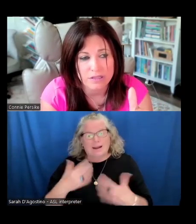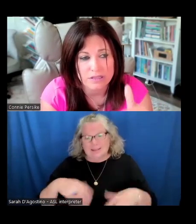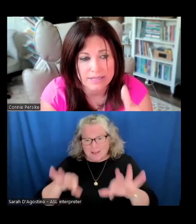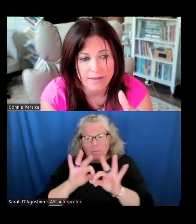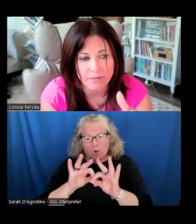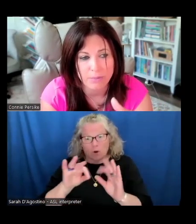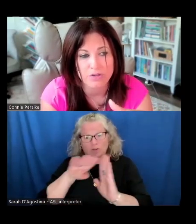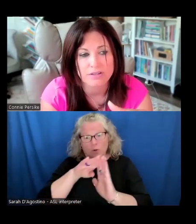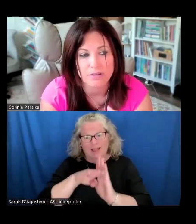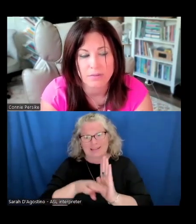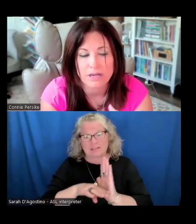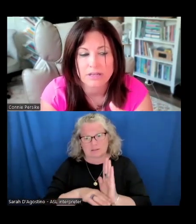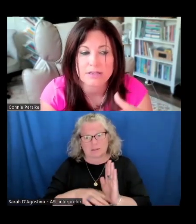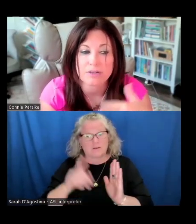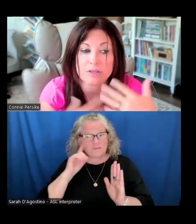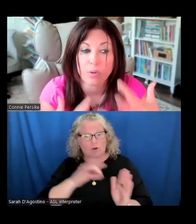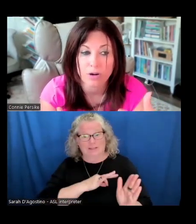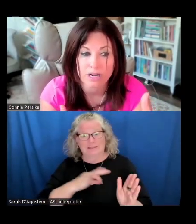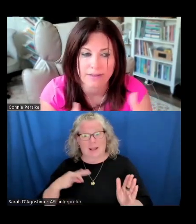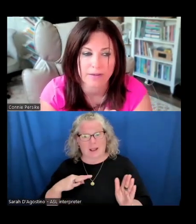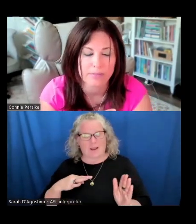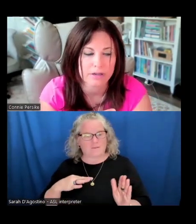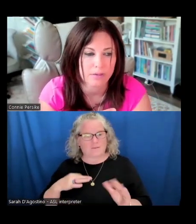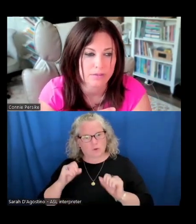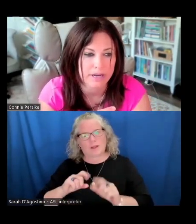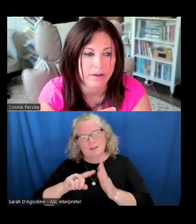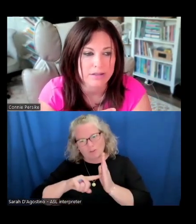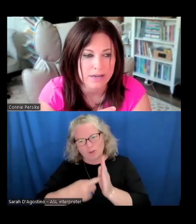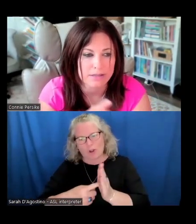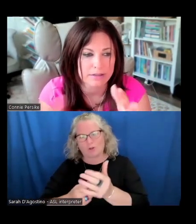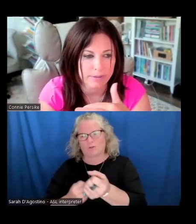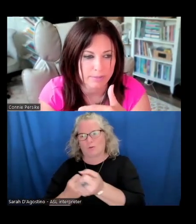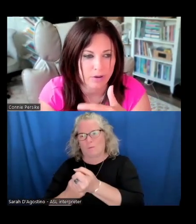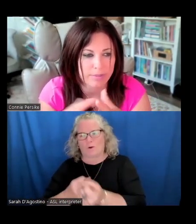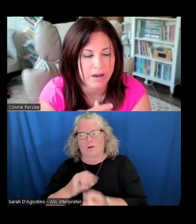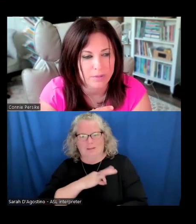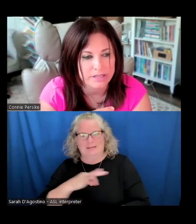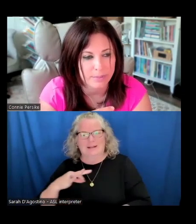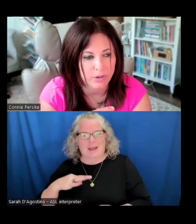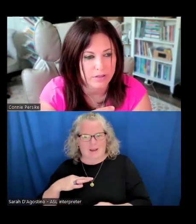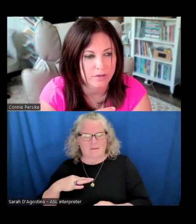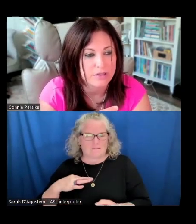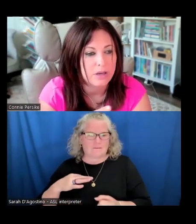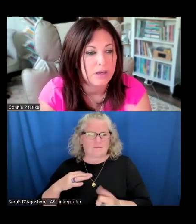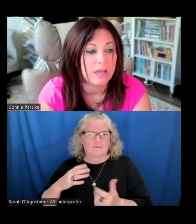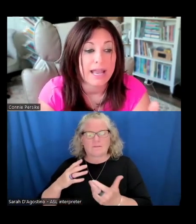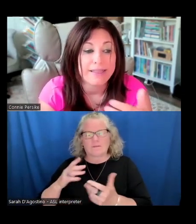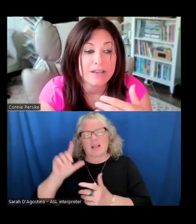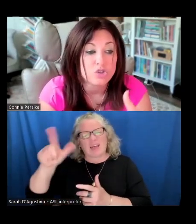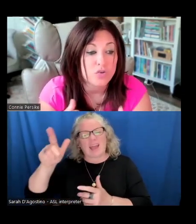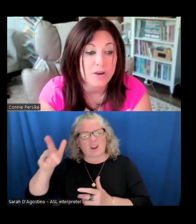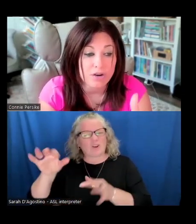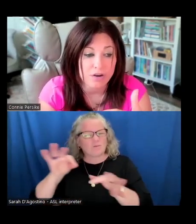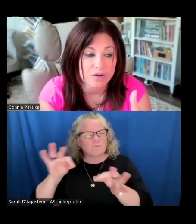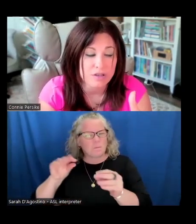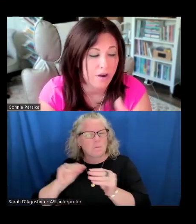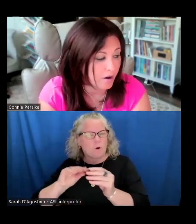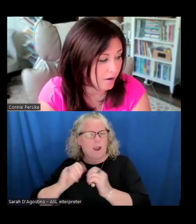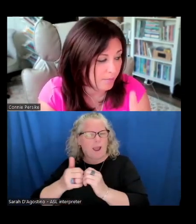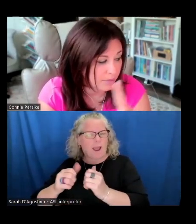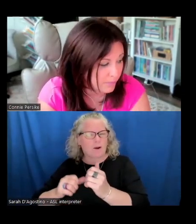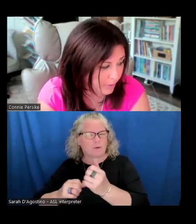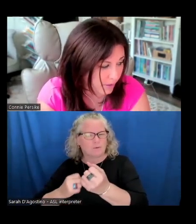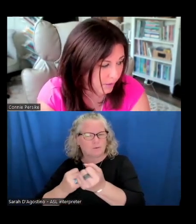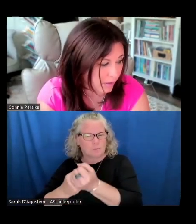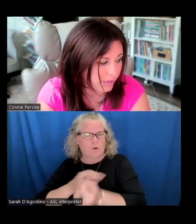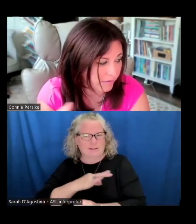those for the staff members so that we can start supporting them. And I'll talk a little bit more about how we support those. And then triggers